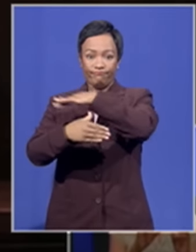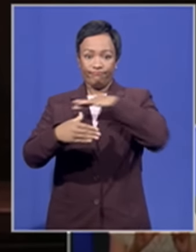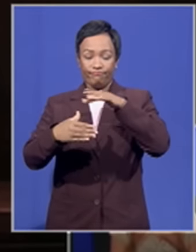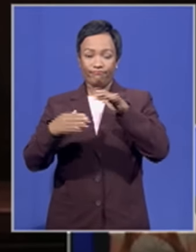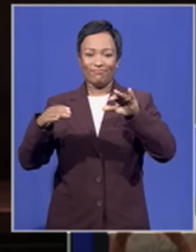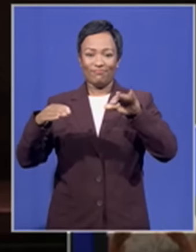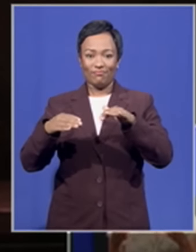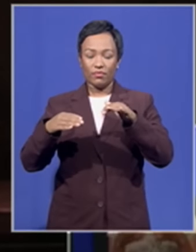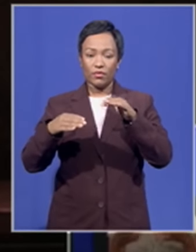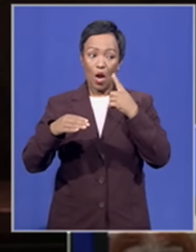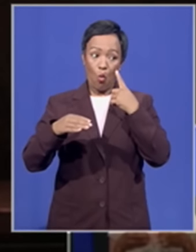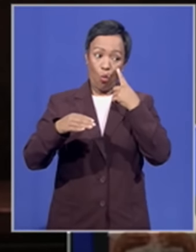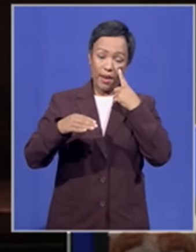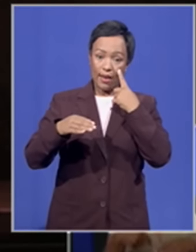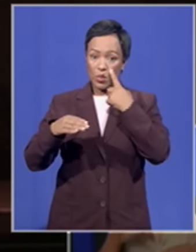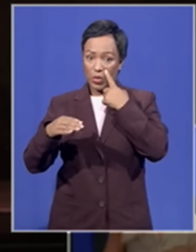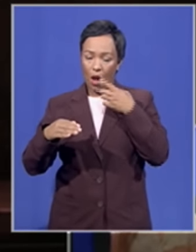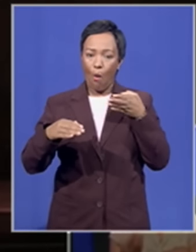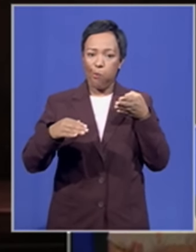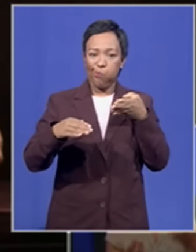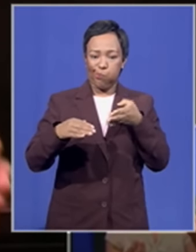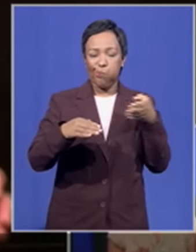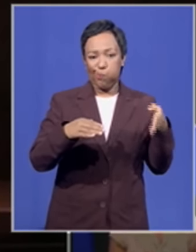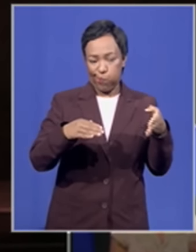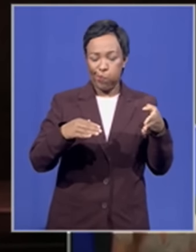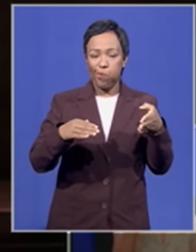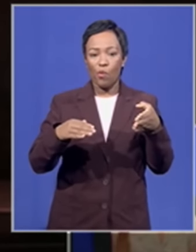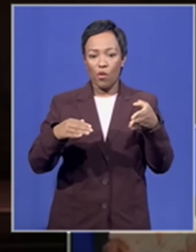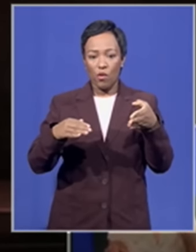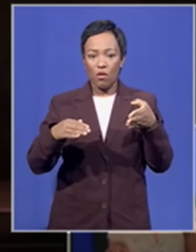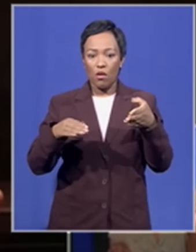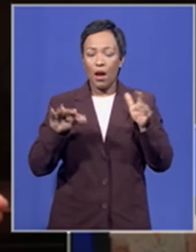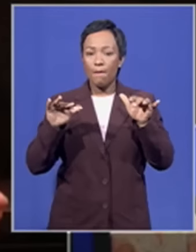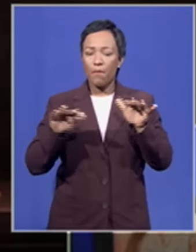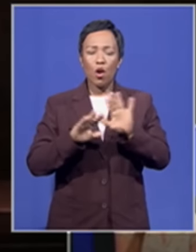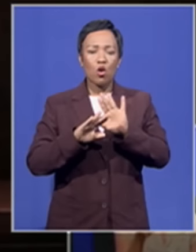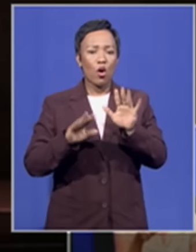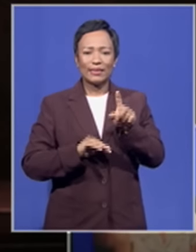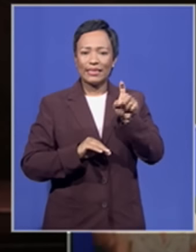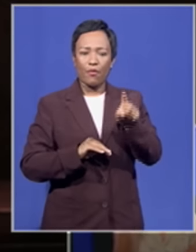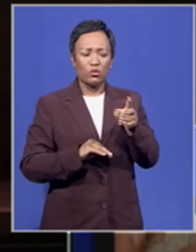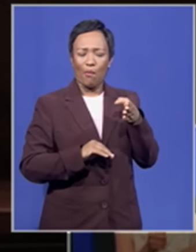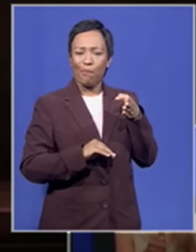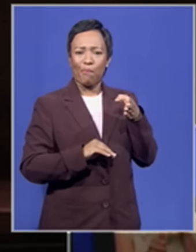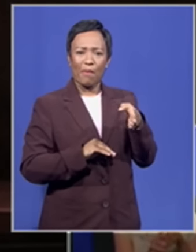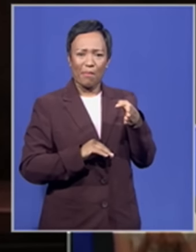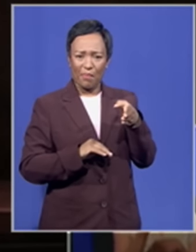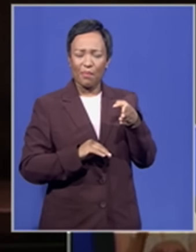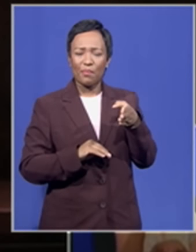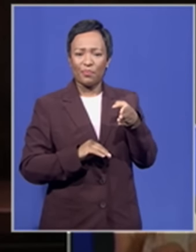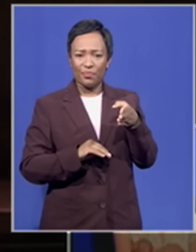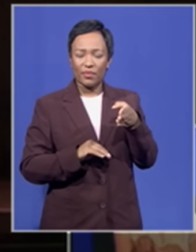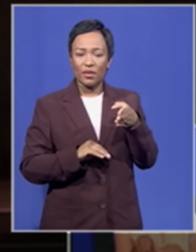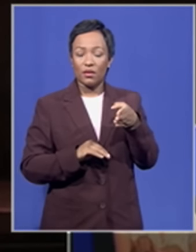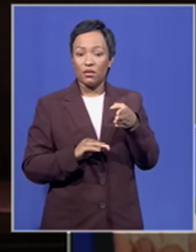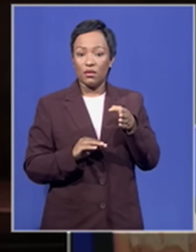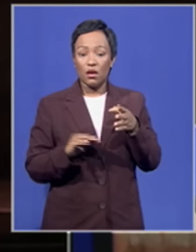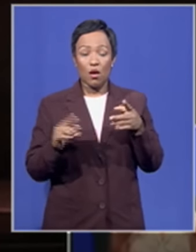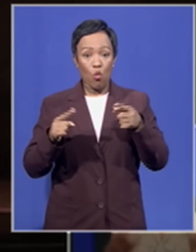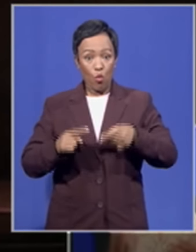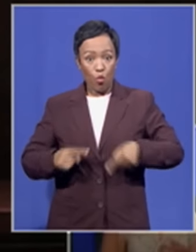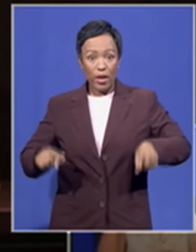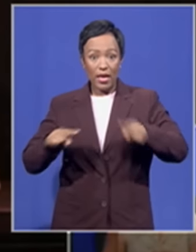cluster, that we do have people who probably should not have been there. So it's going to be up to us as